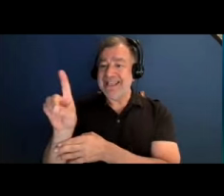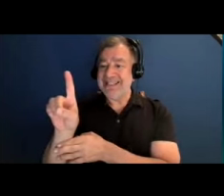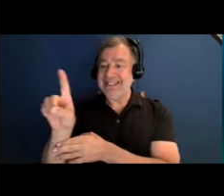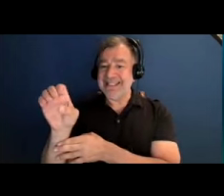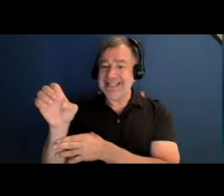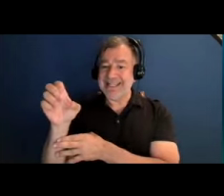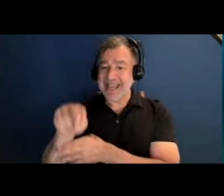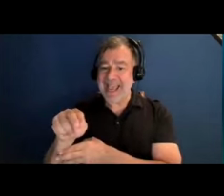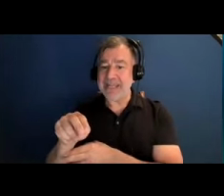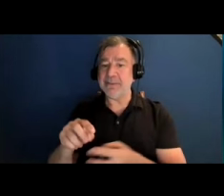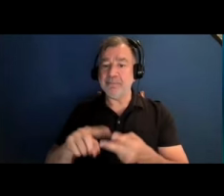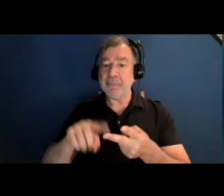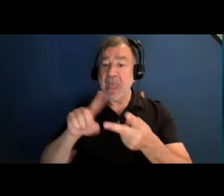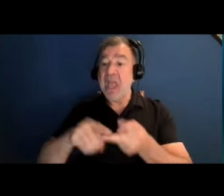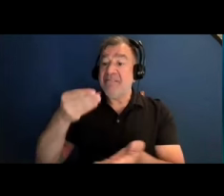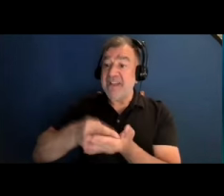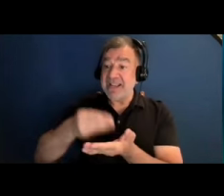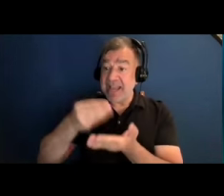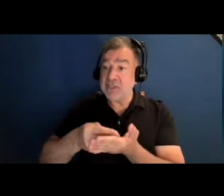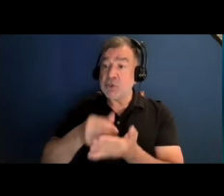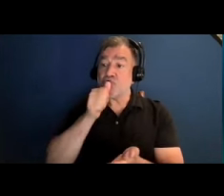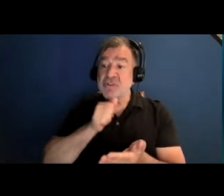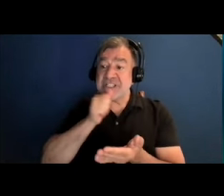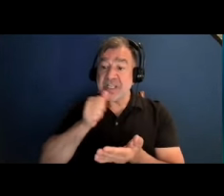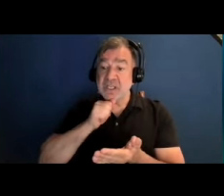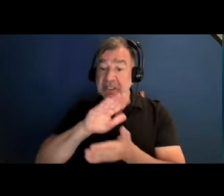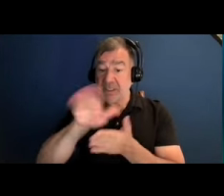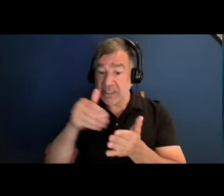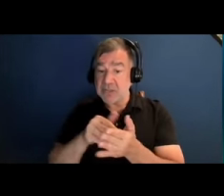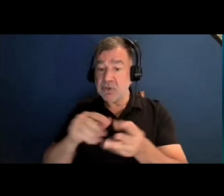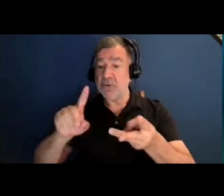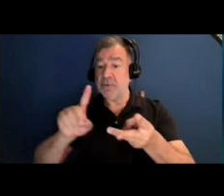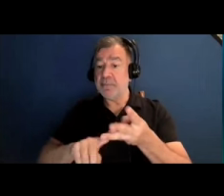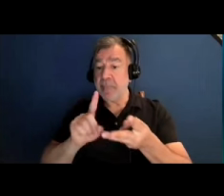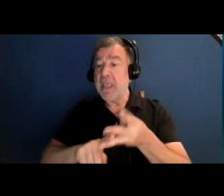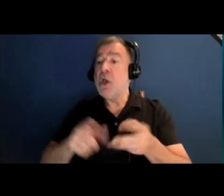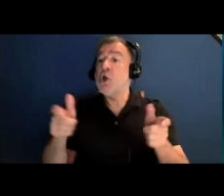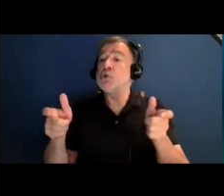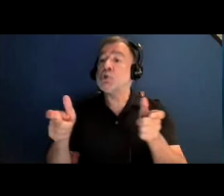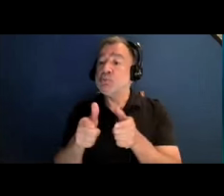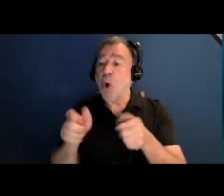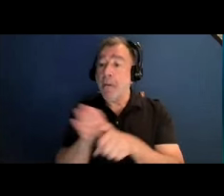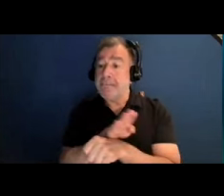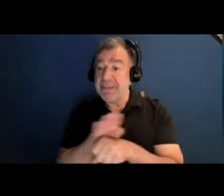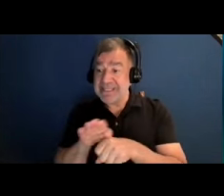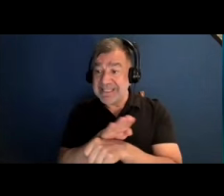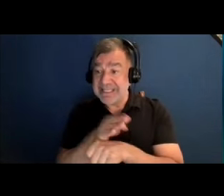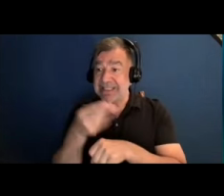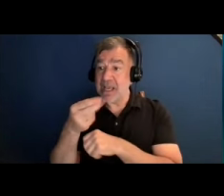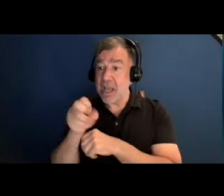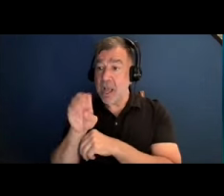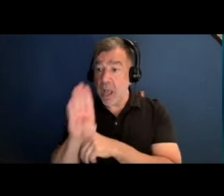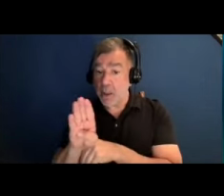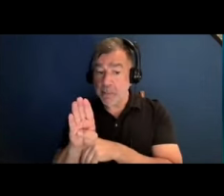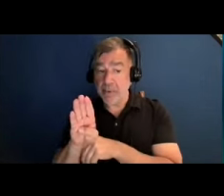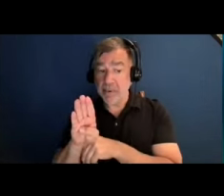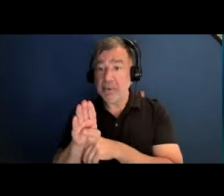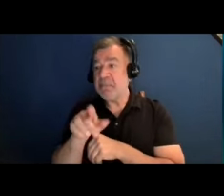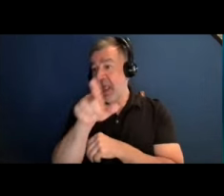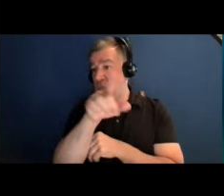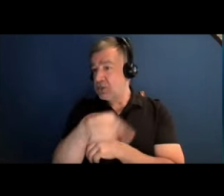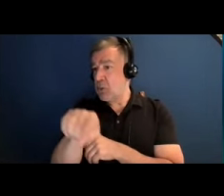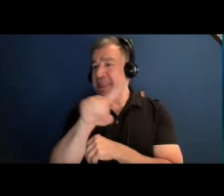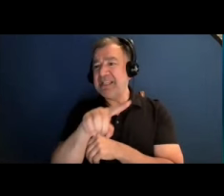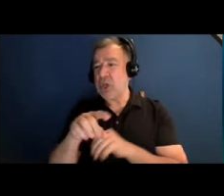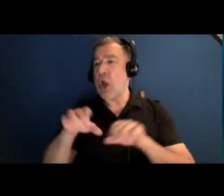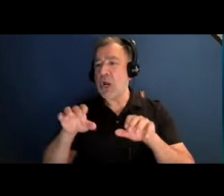Business Hub. And the PDF link will have all of these active links that you could